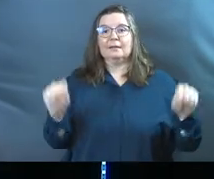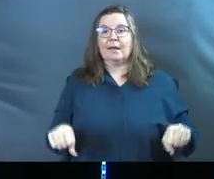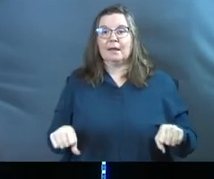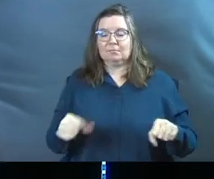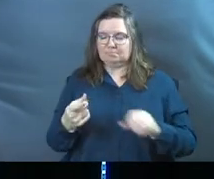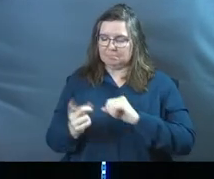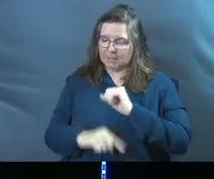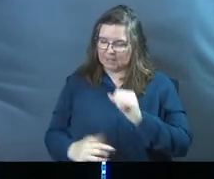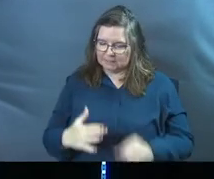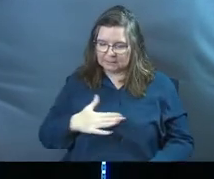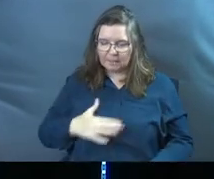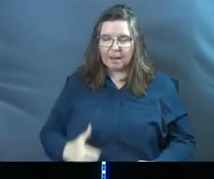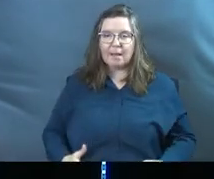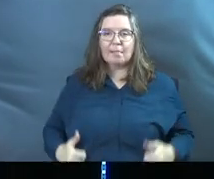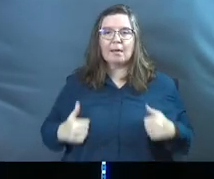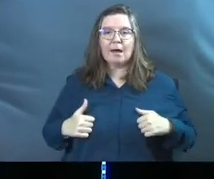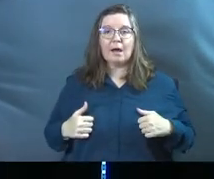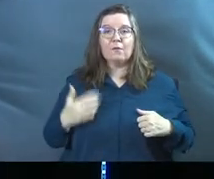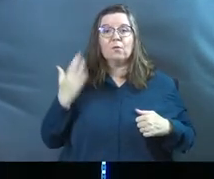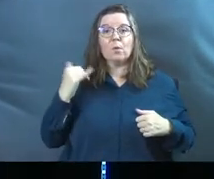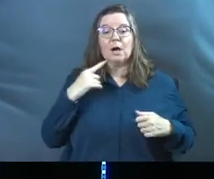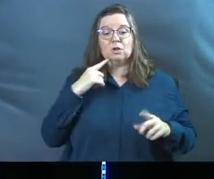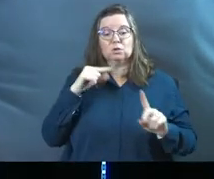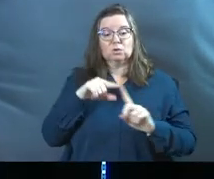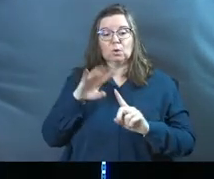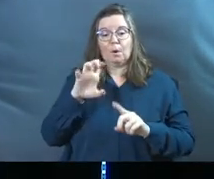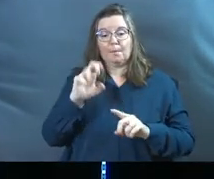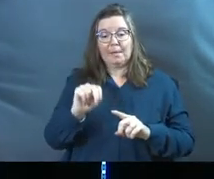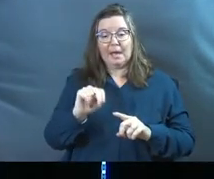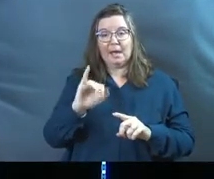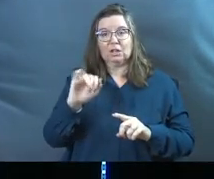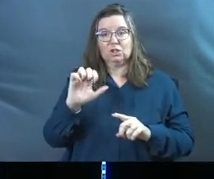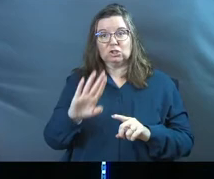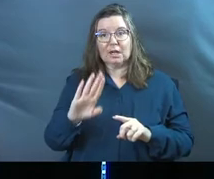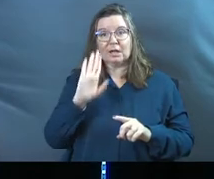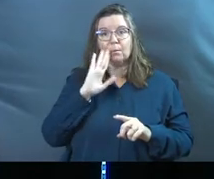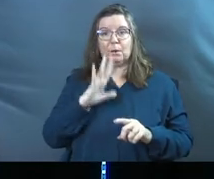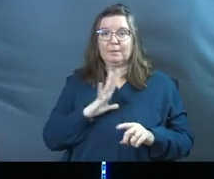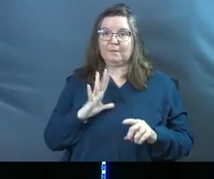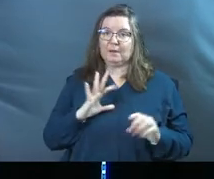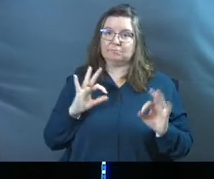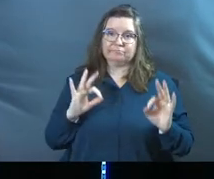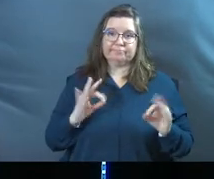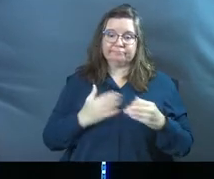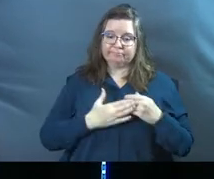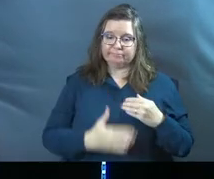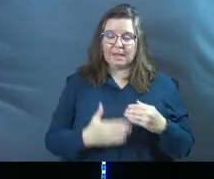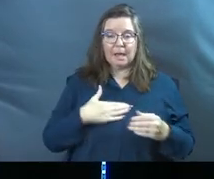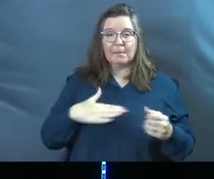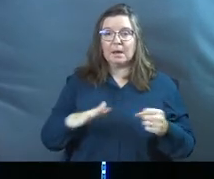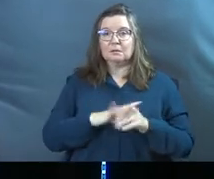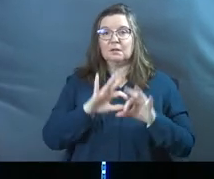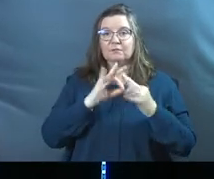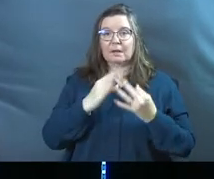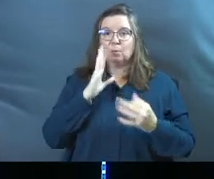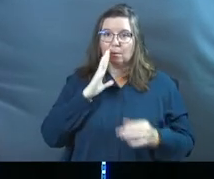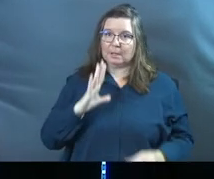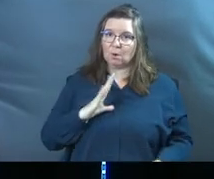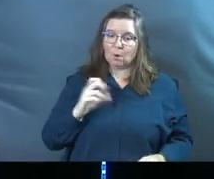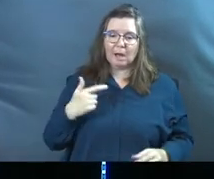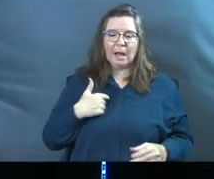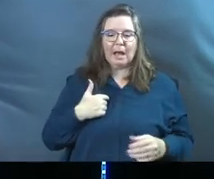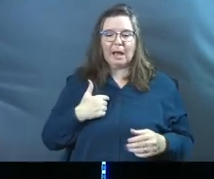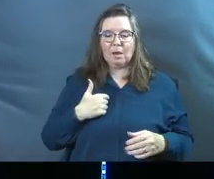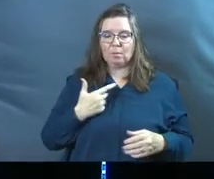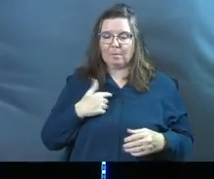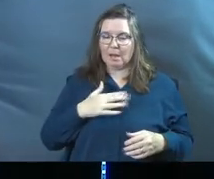How about you punish my entire life so that Benjamin and Jacob will be okay and my entire family will be okay?